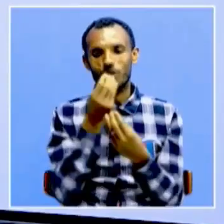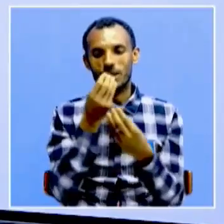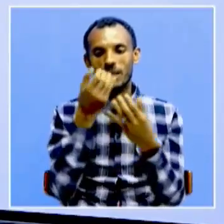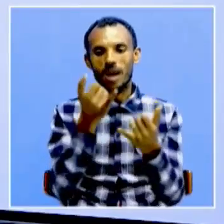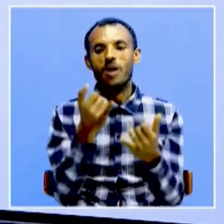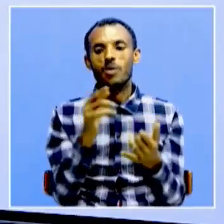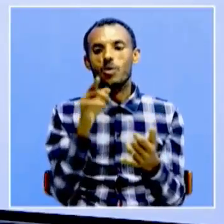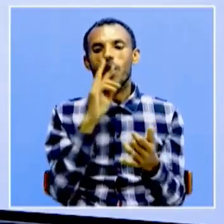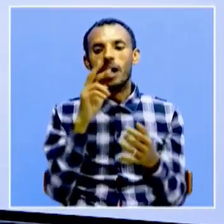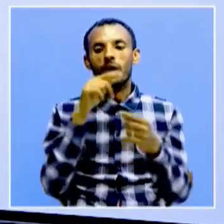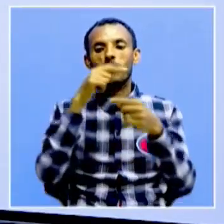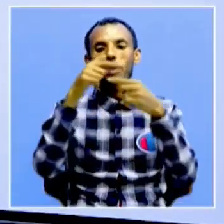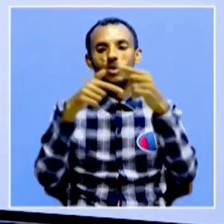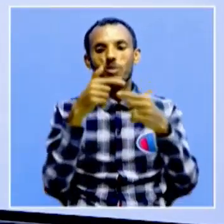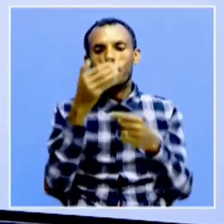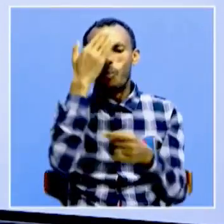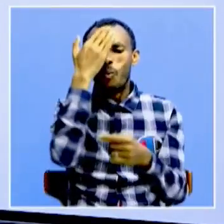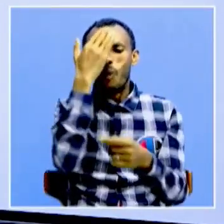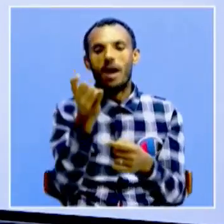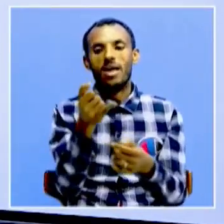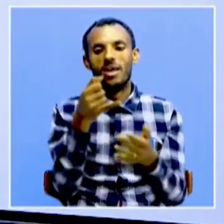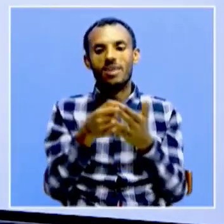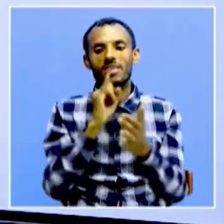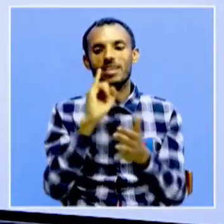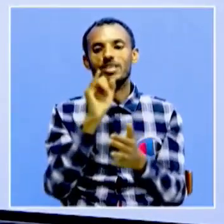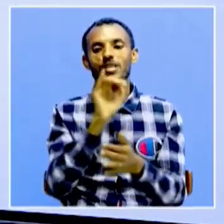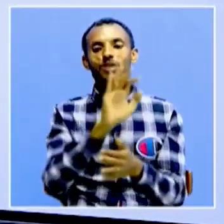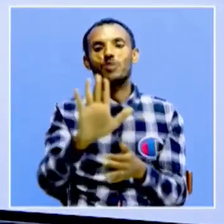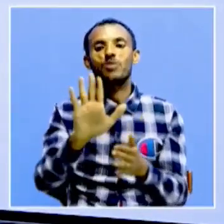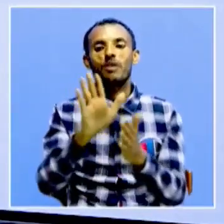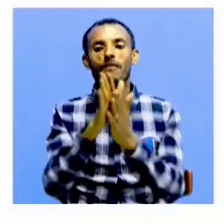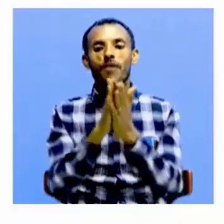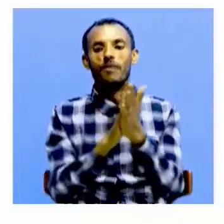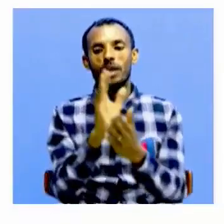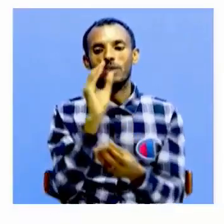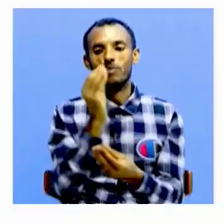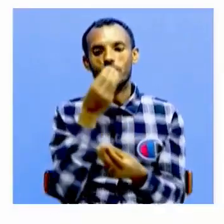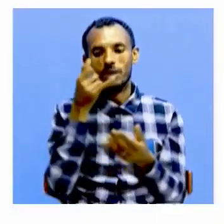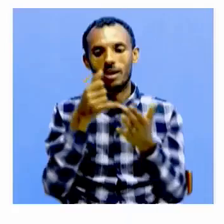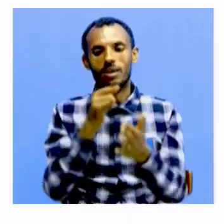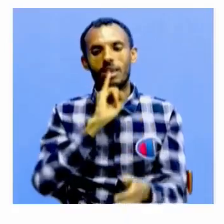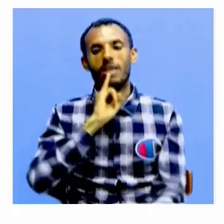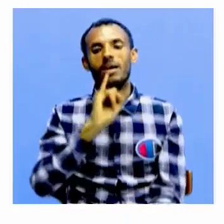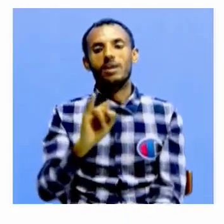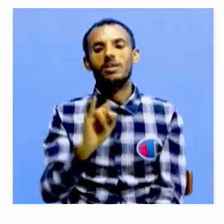going to tell us why it is your favorite food. It is